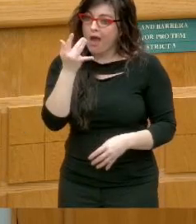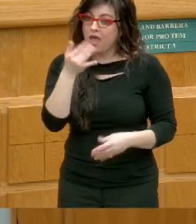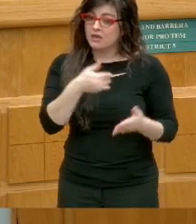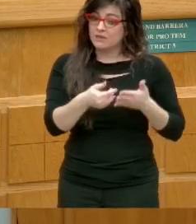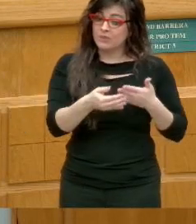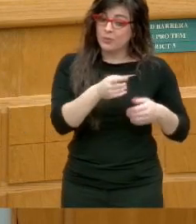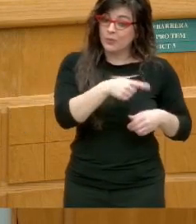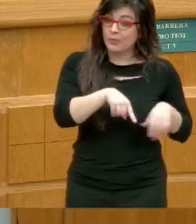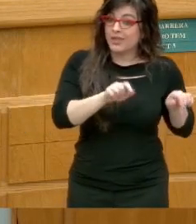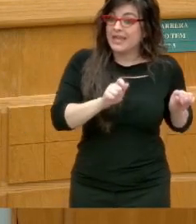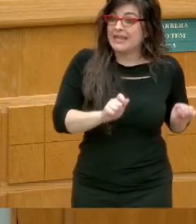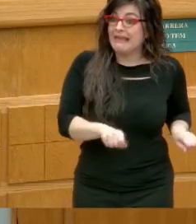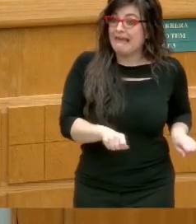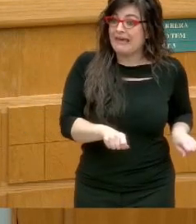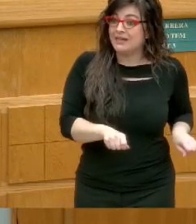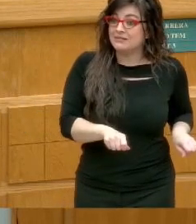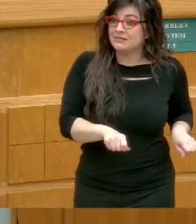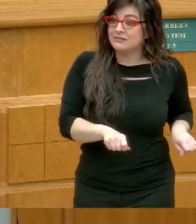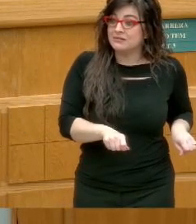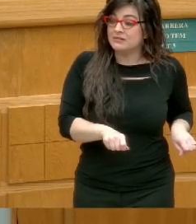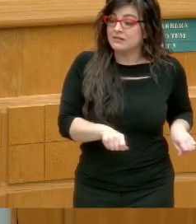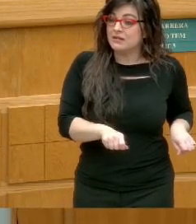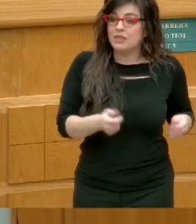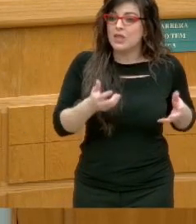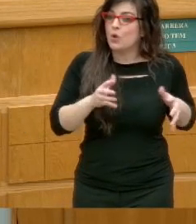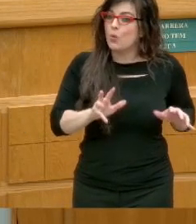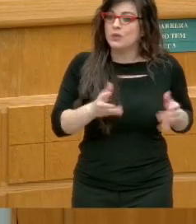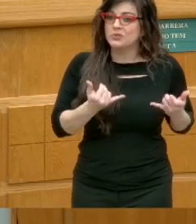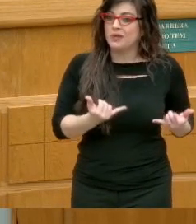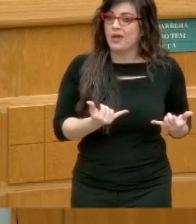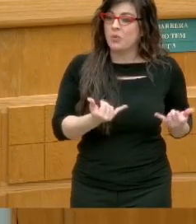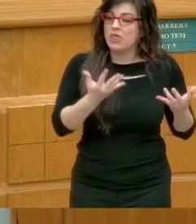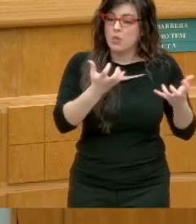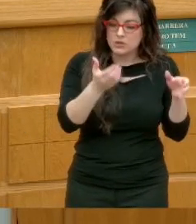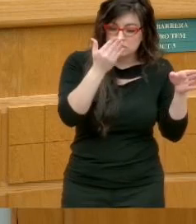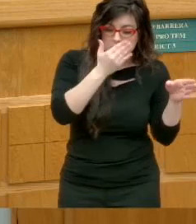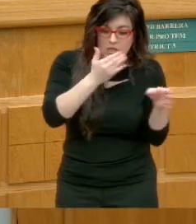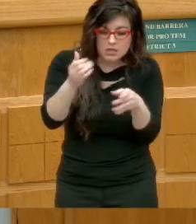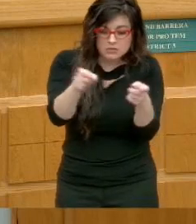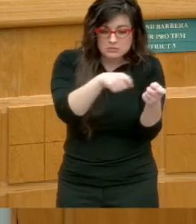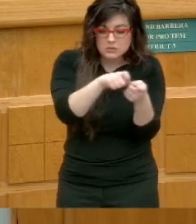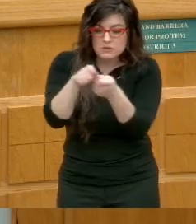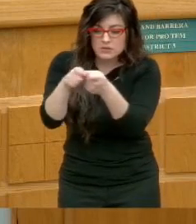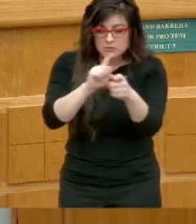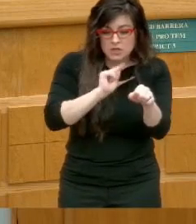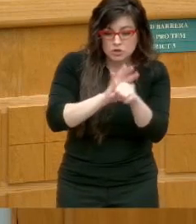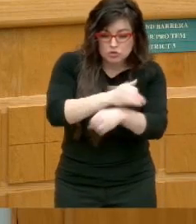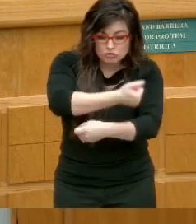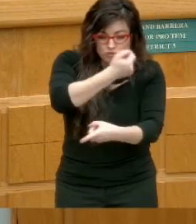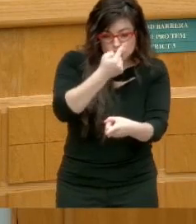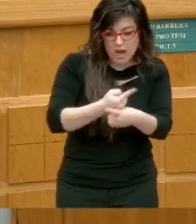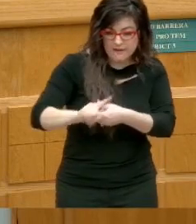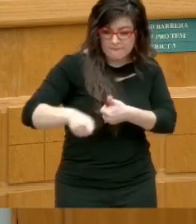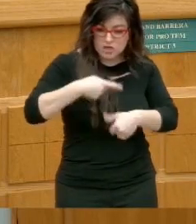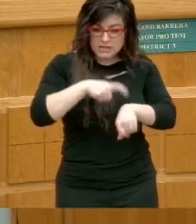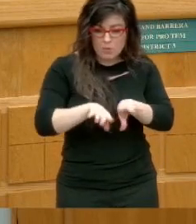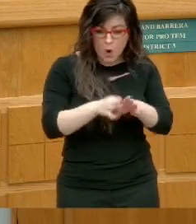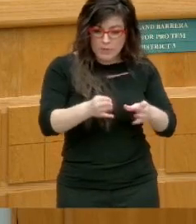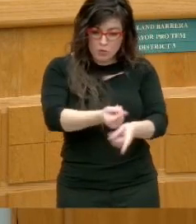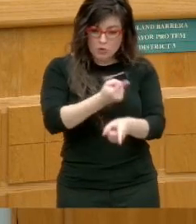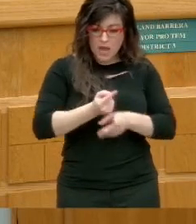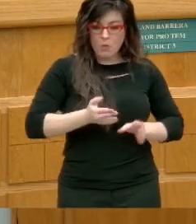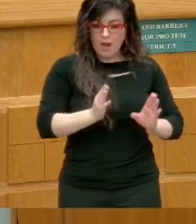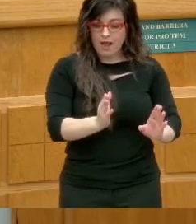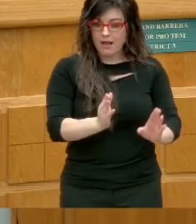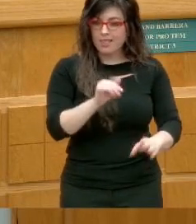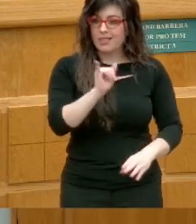don't have the time to do it right the first time, don't think you're gonna have time to do it over. So they wanna do it right the first time, and that's why